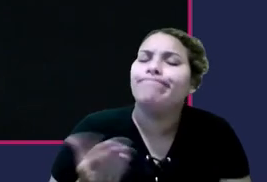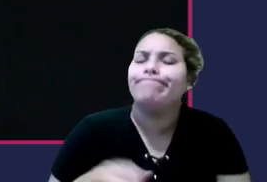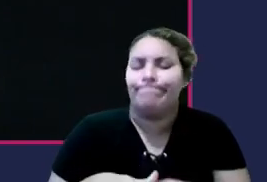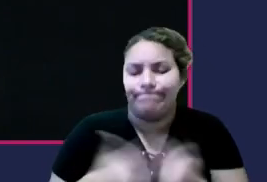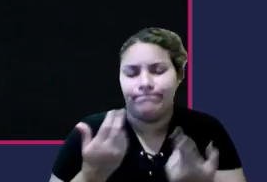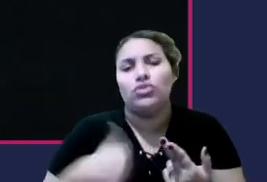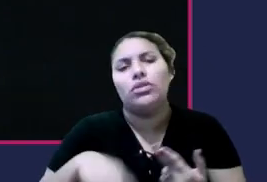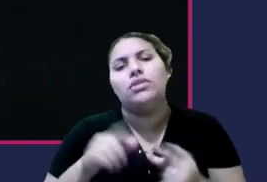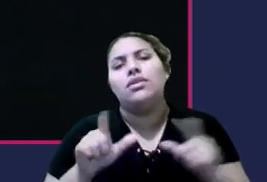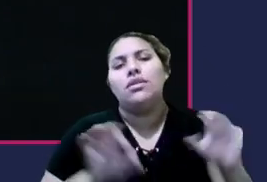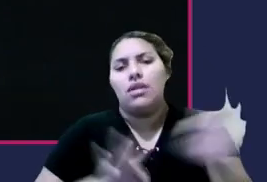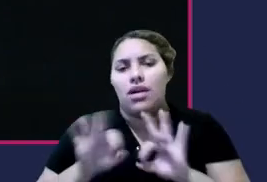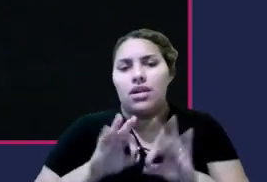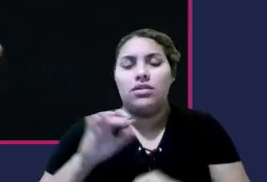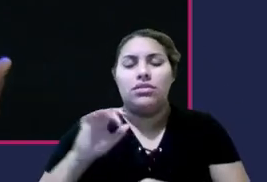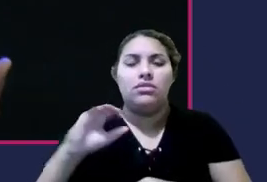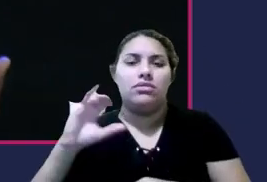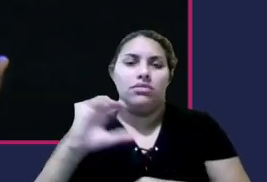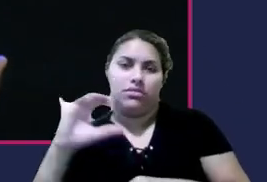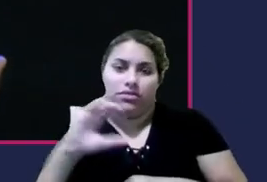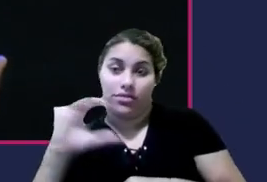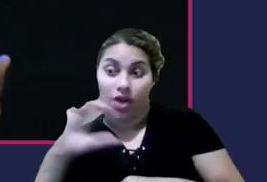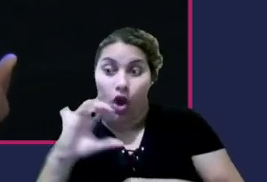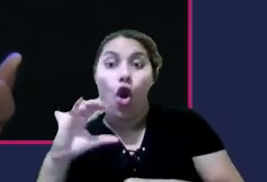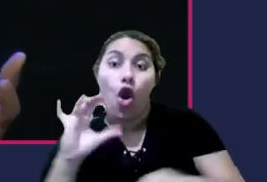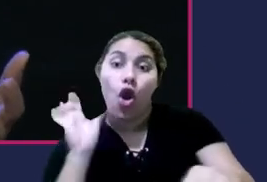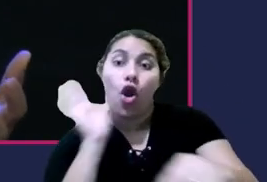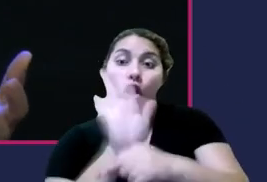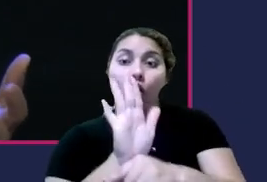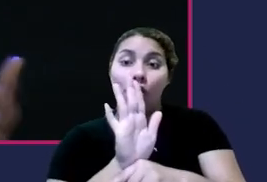how it's been done, or how people are doing them,